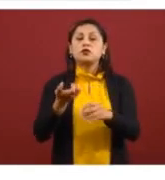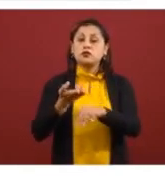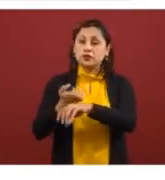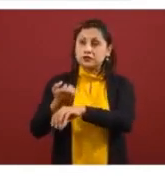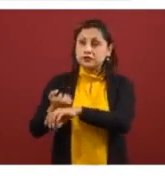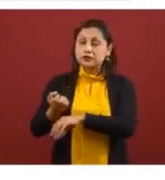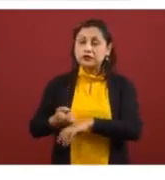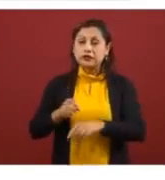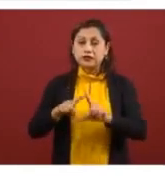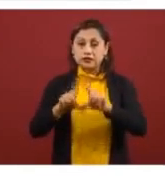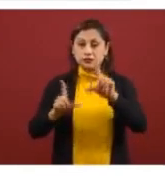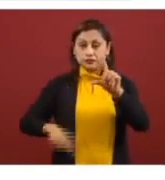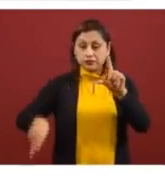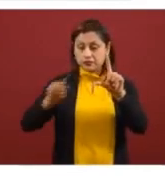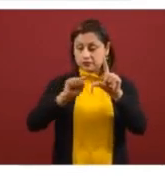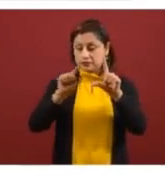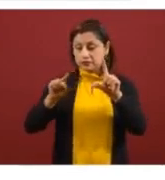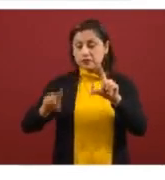picture.